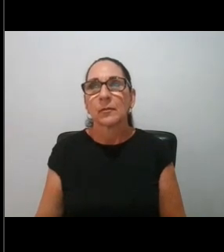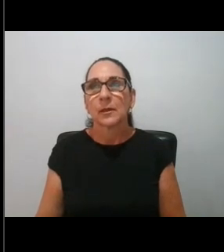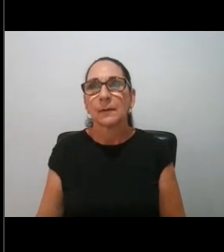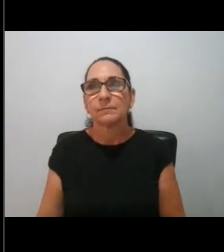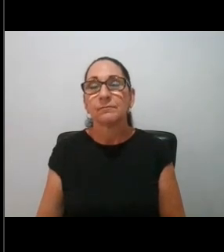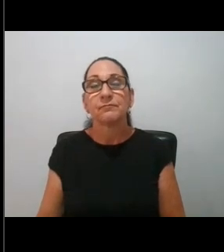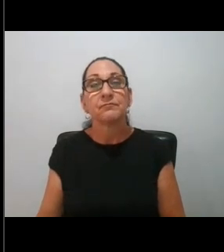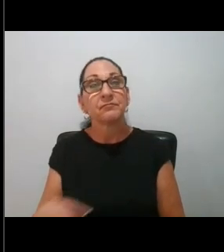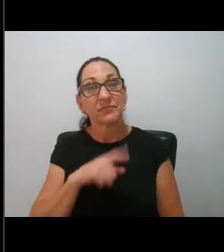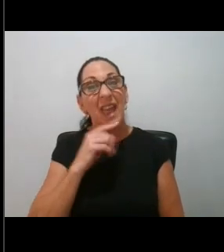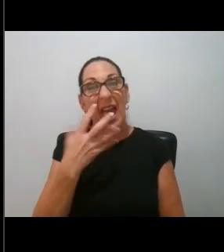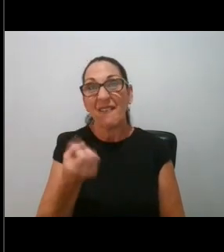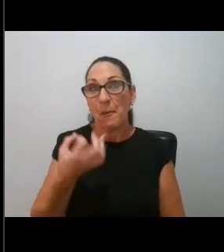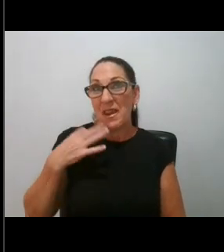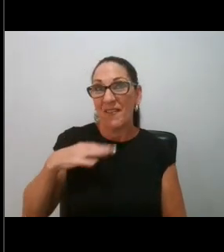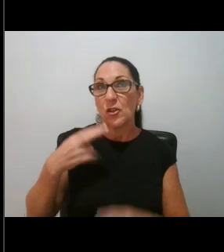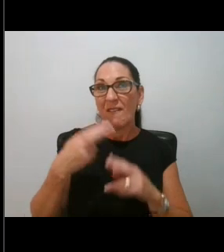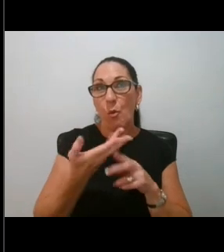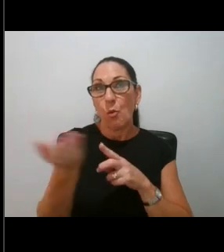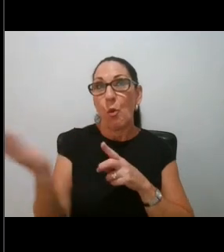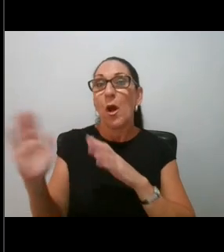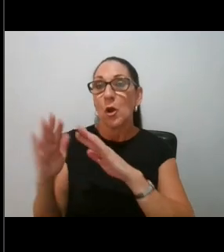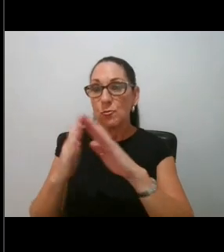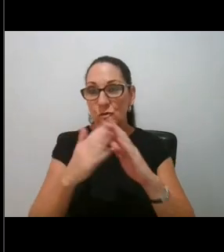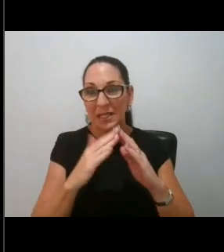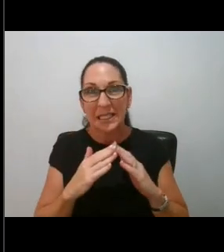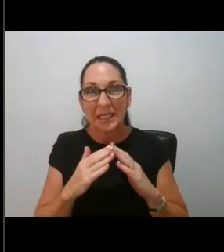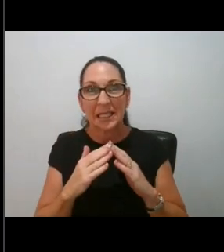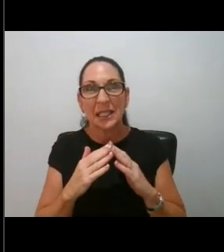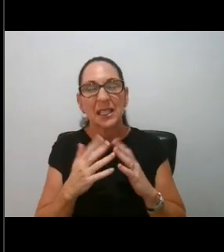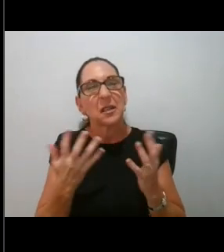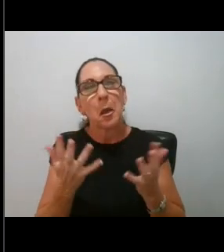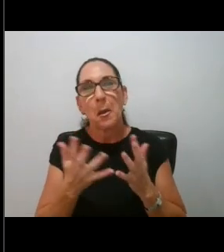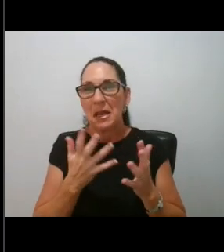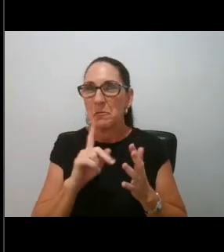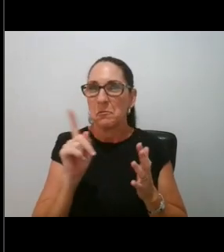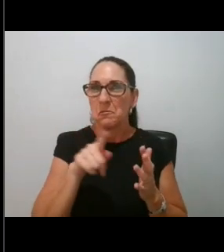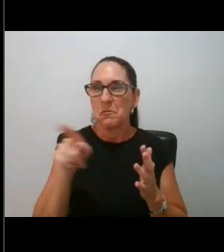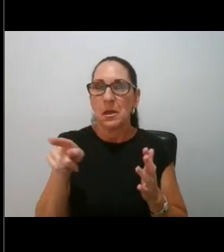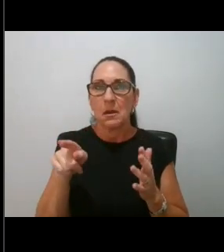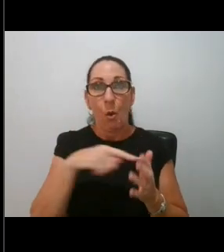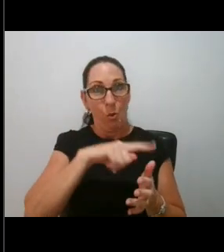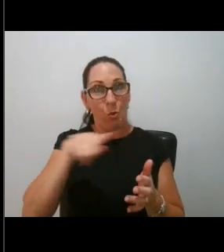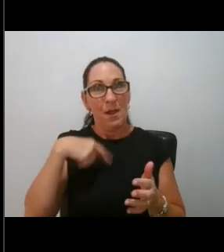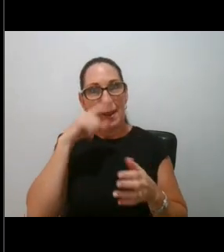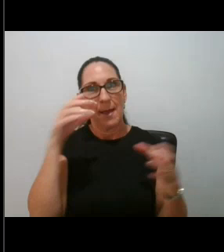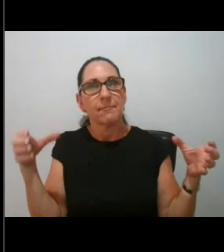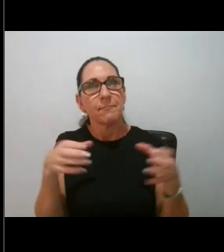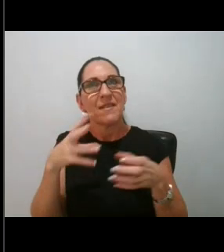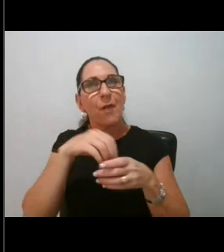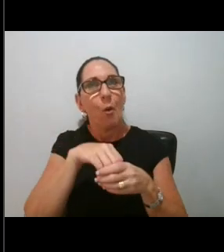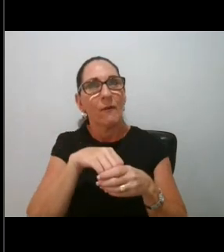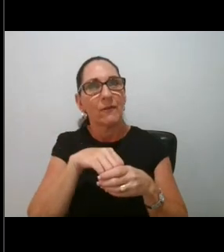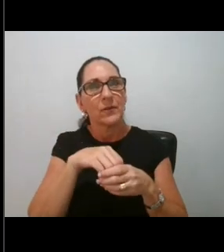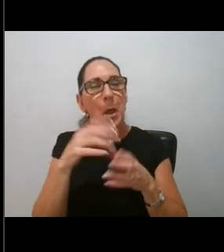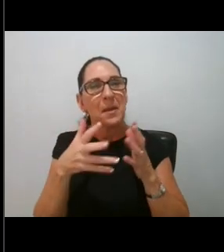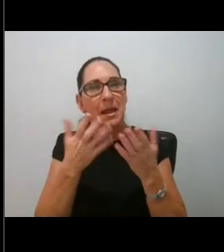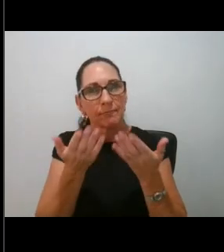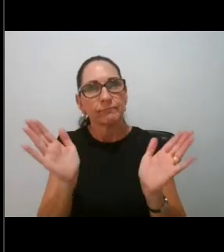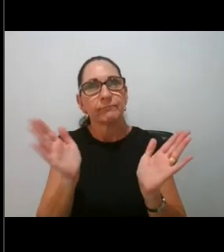large, and those are in the main simply being involved. So allowing the broader community